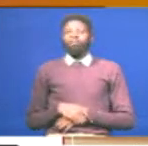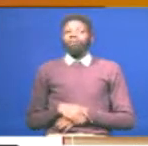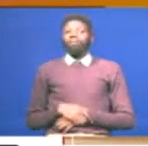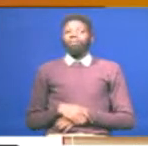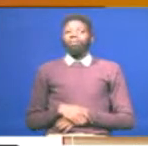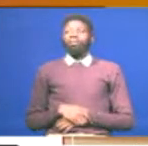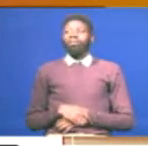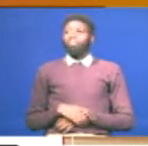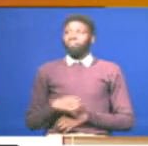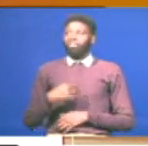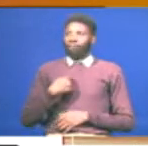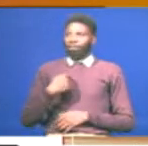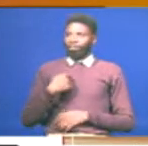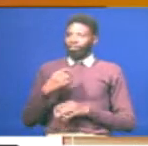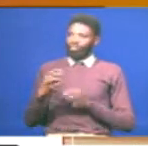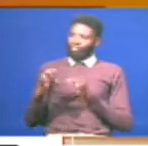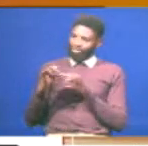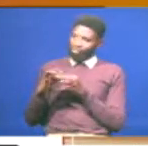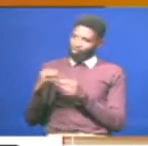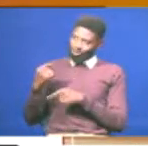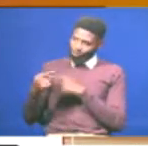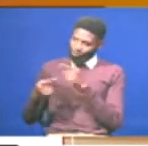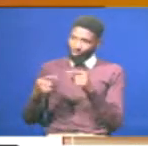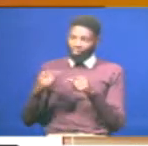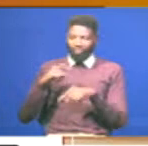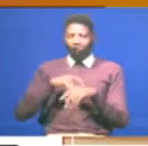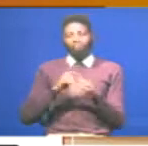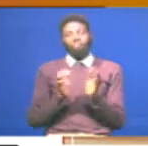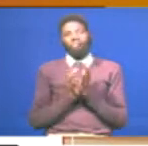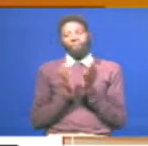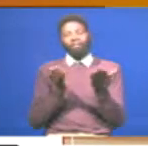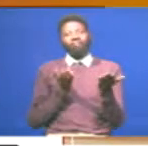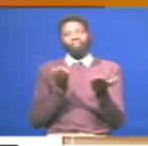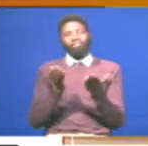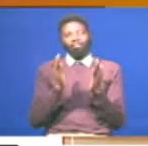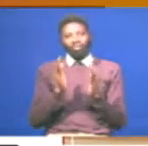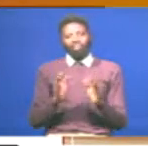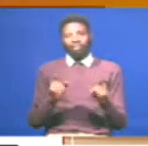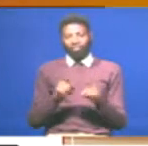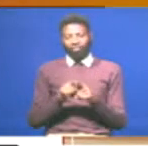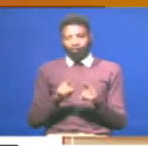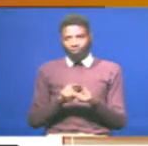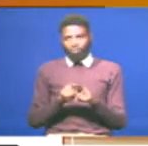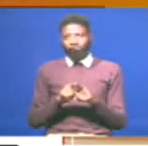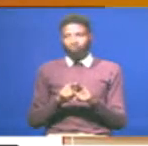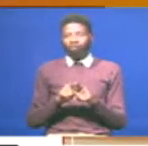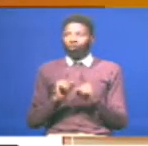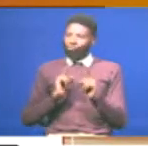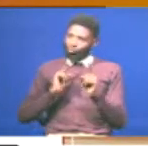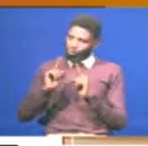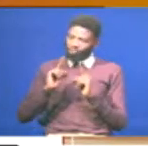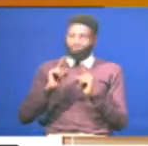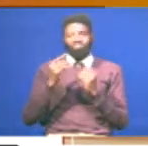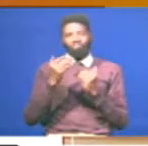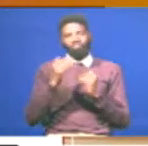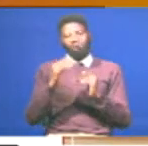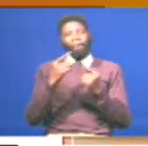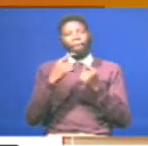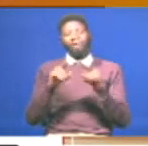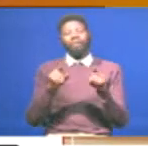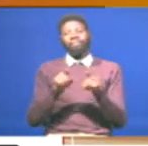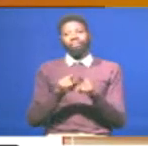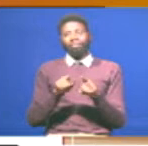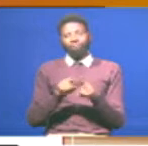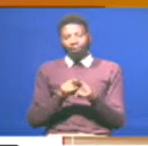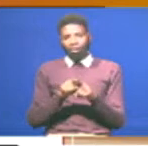I still have connections. When you're a civil servant, you are a bit constrained in what you can say. But as a former